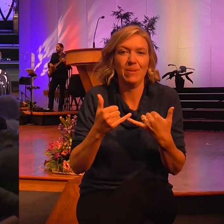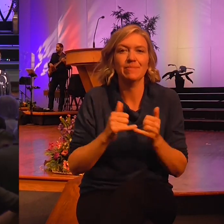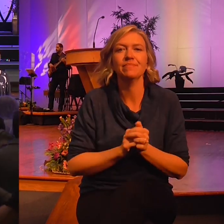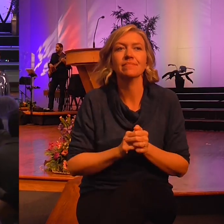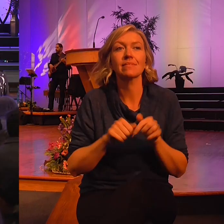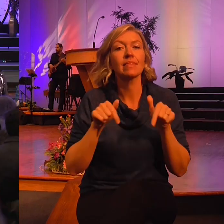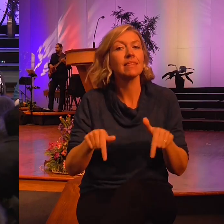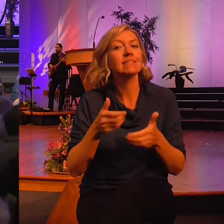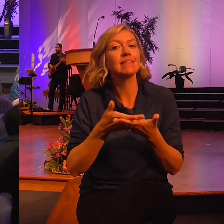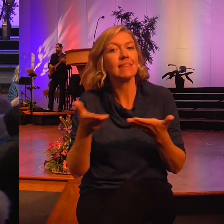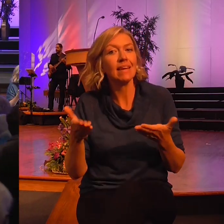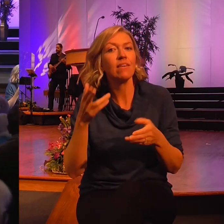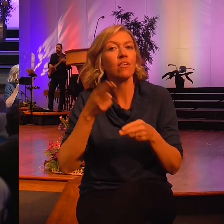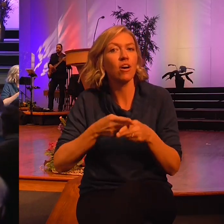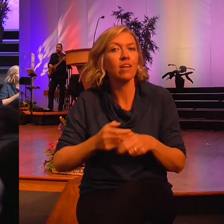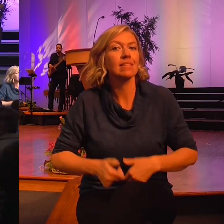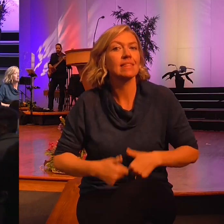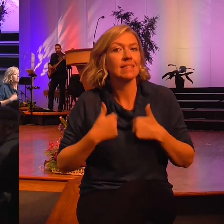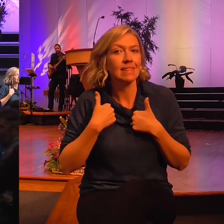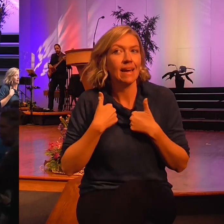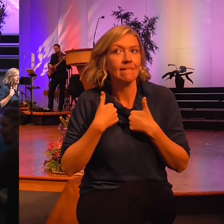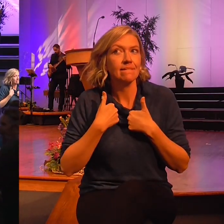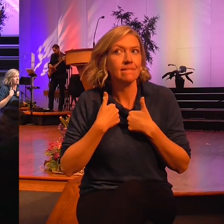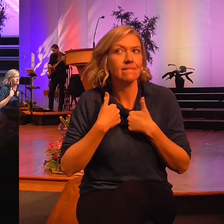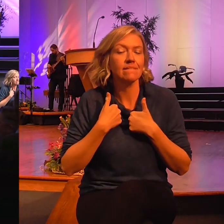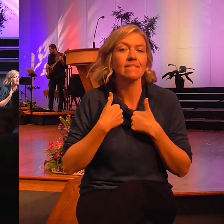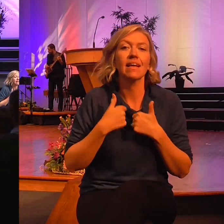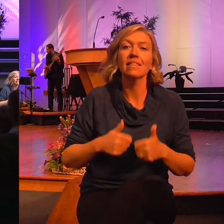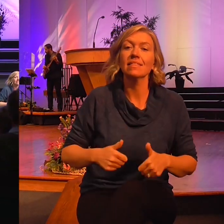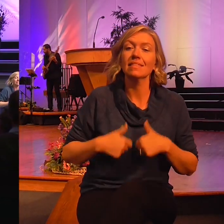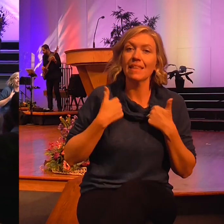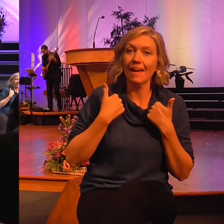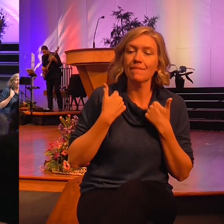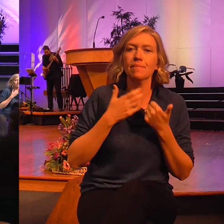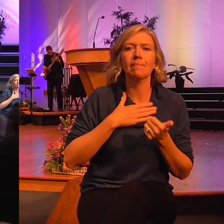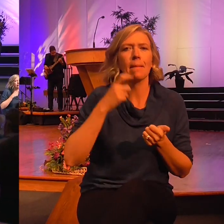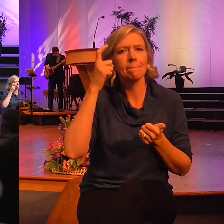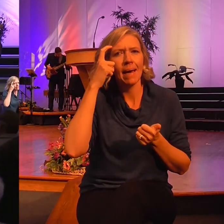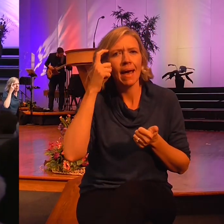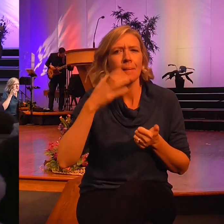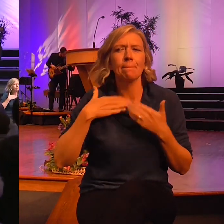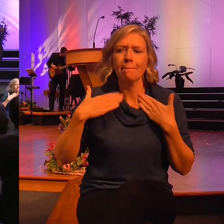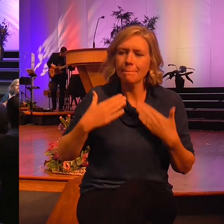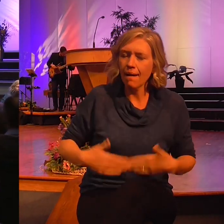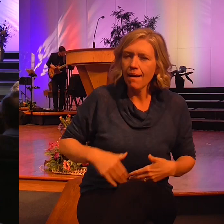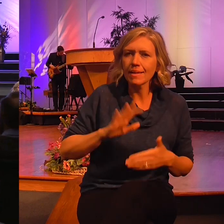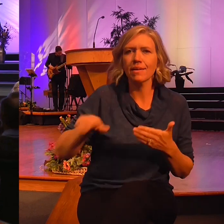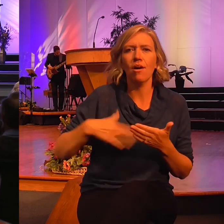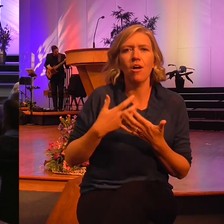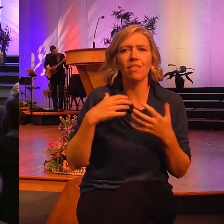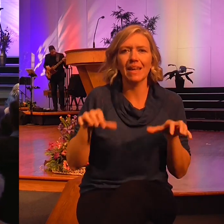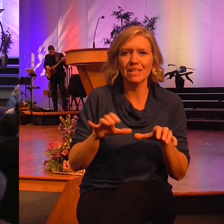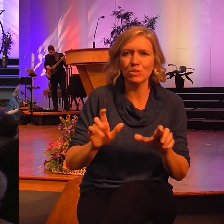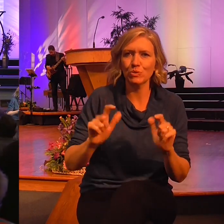now. It is this thing called life. Life is in my mind, my body, and all that I do.